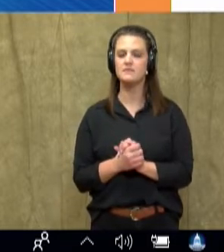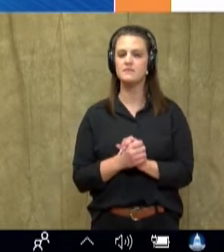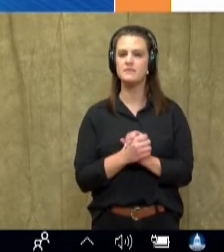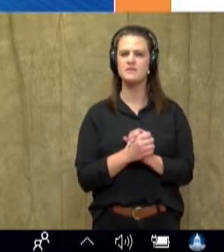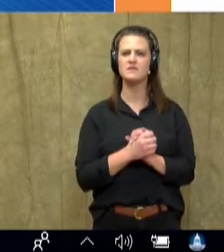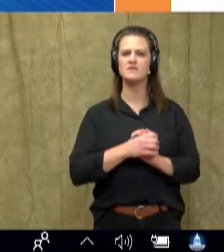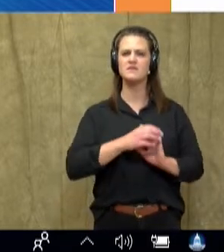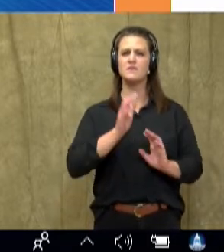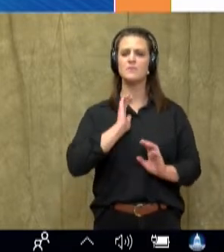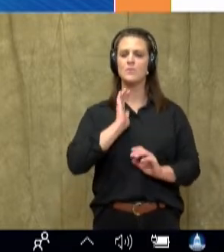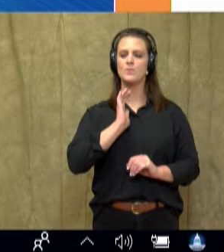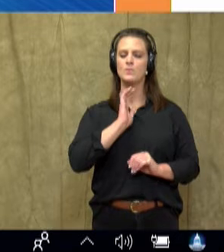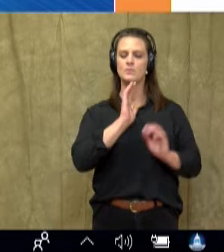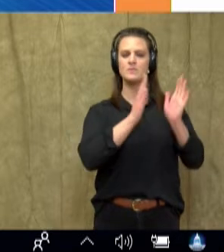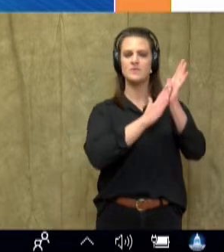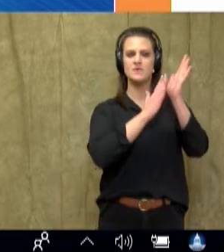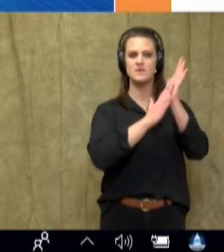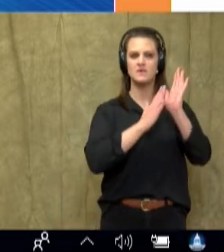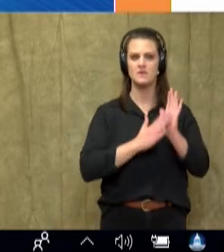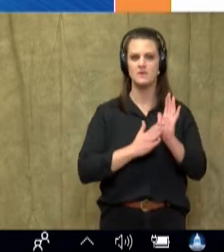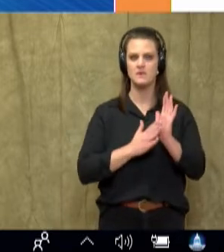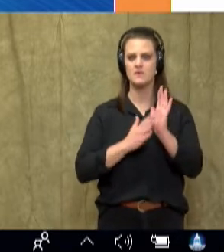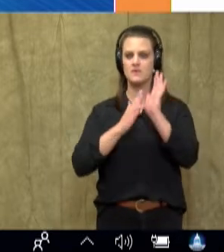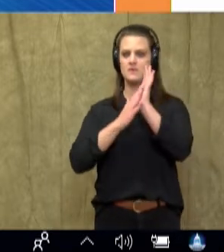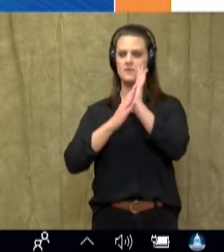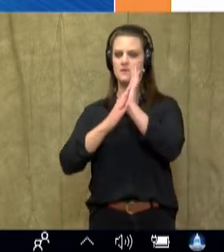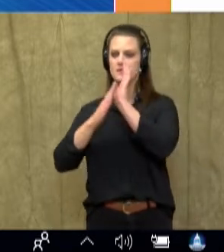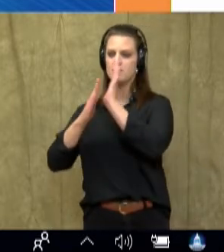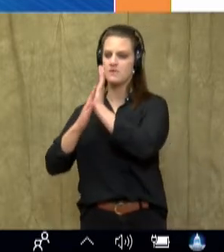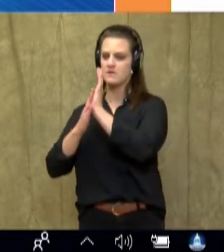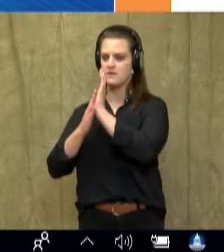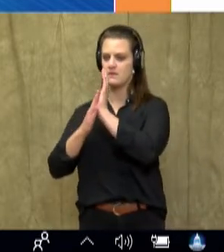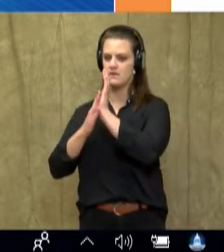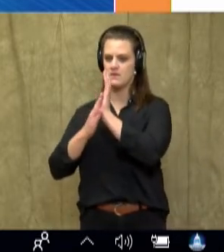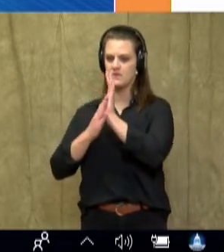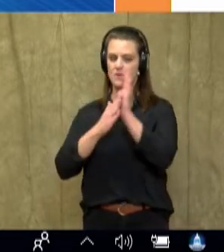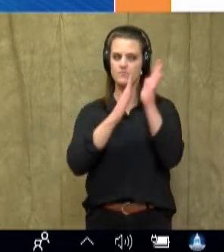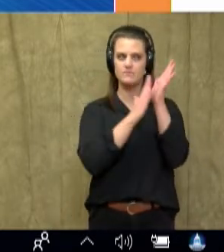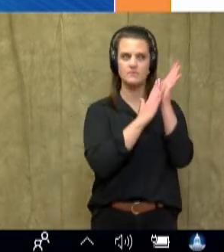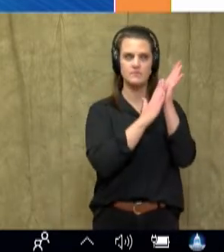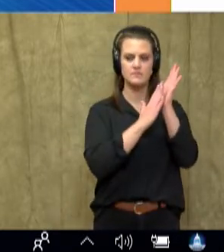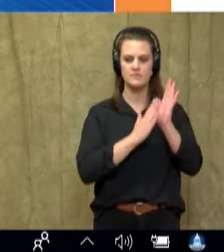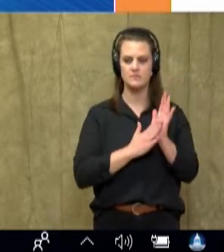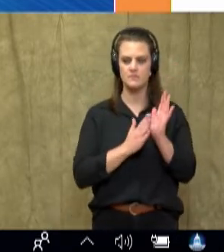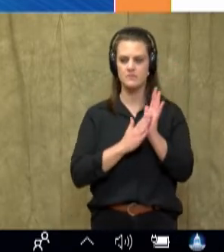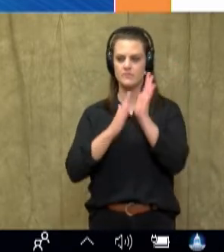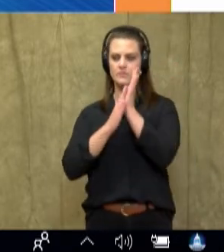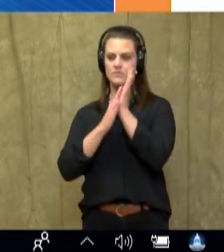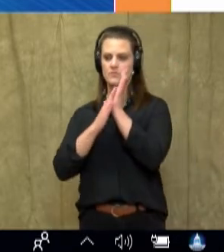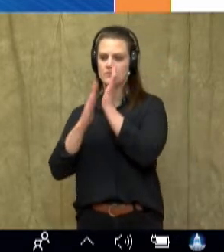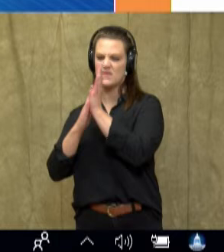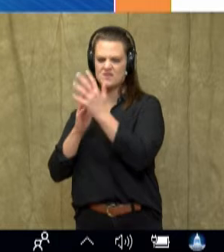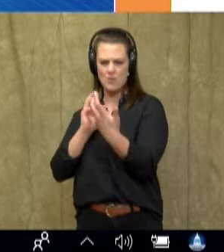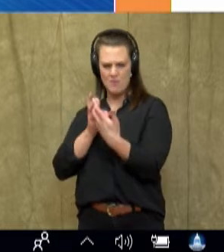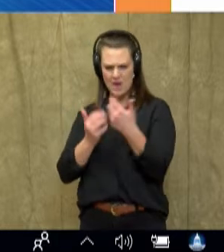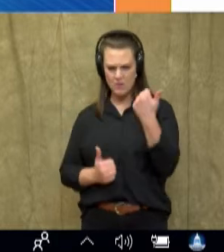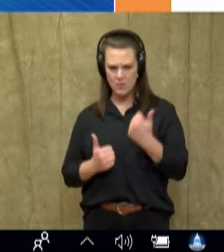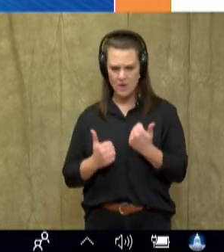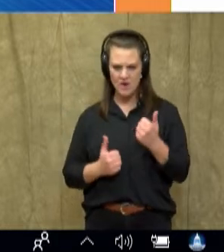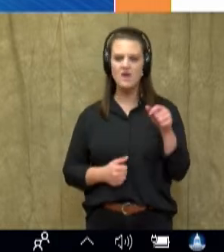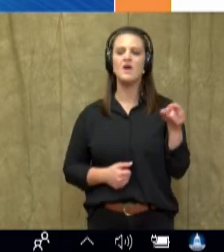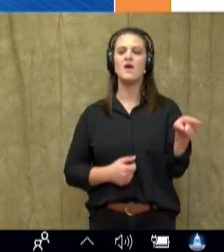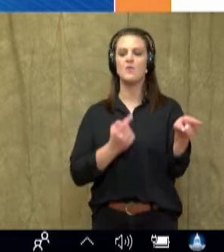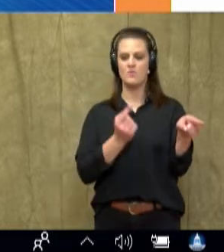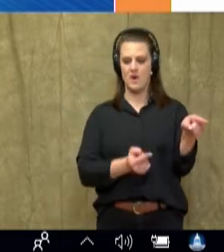Wavers choo-choo train is. If you said the first choice, again, you're correct.